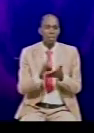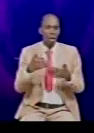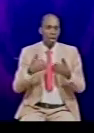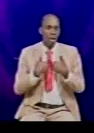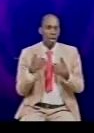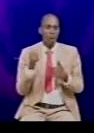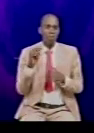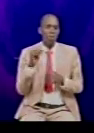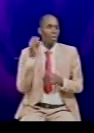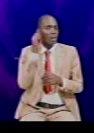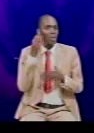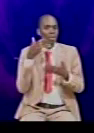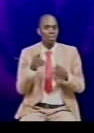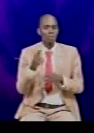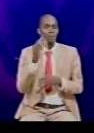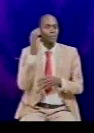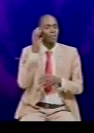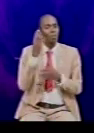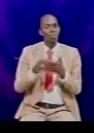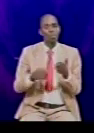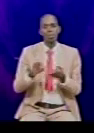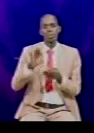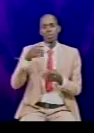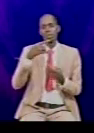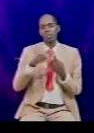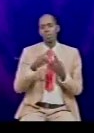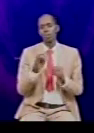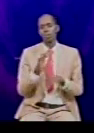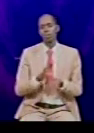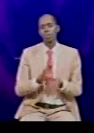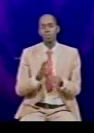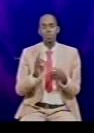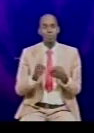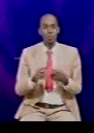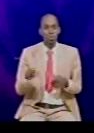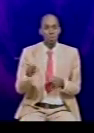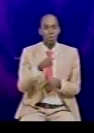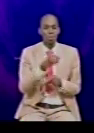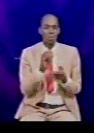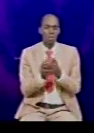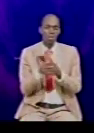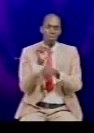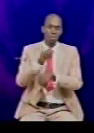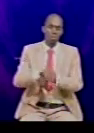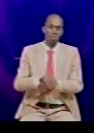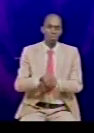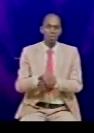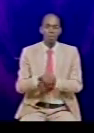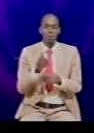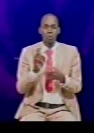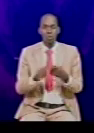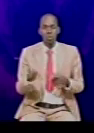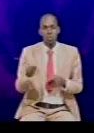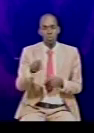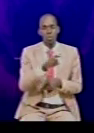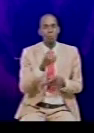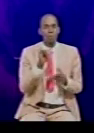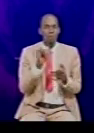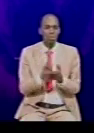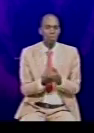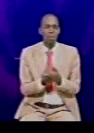him hear what the Spirit saith unto the churches. To him that overcometh, to him that